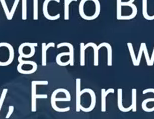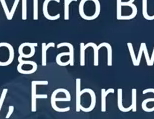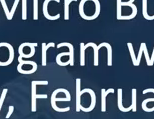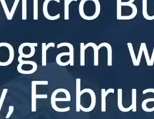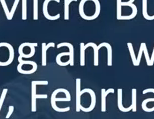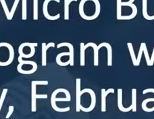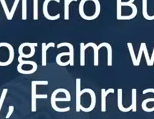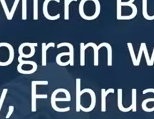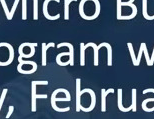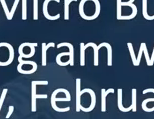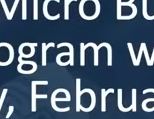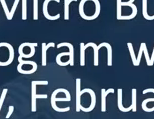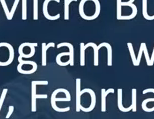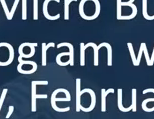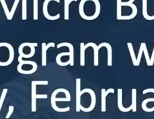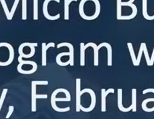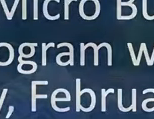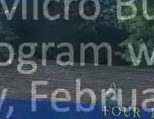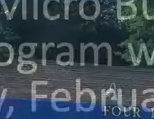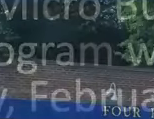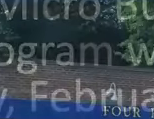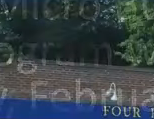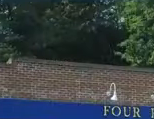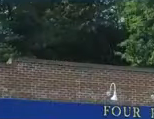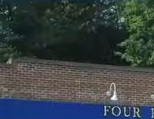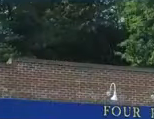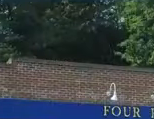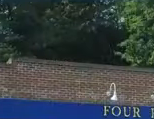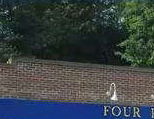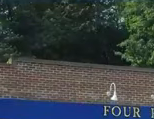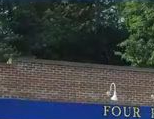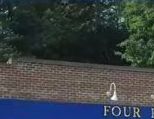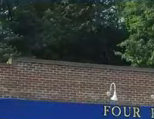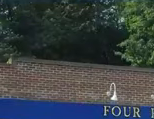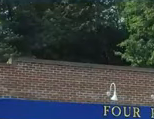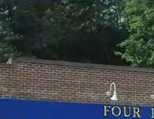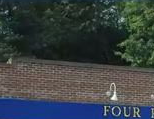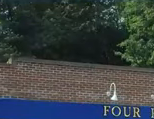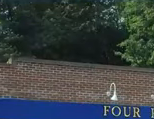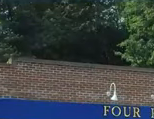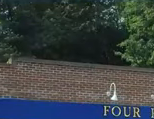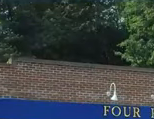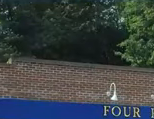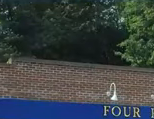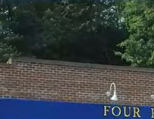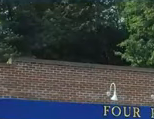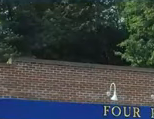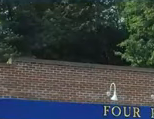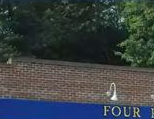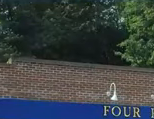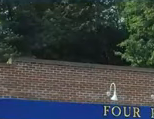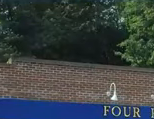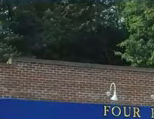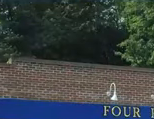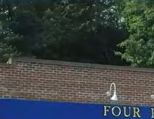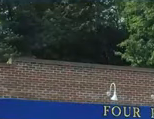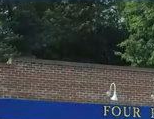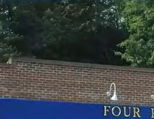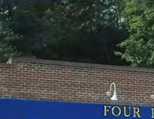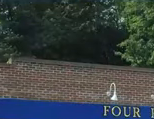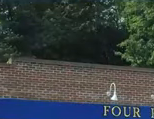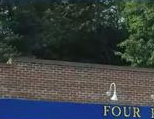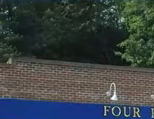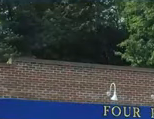three companies. And while we're on the topic of the EDA, let's give a shout out to